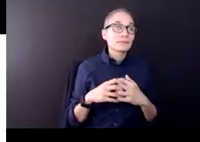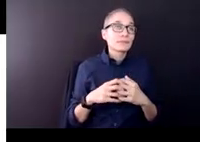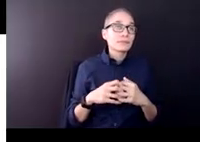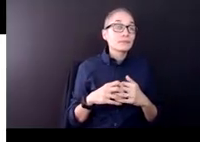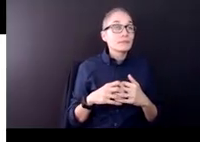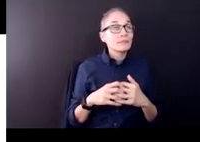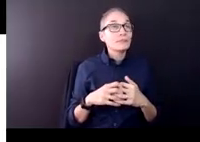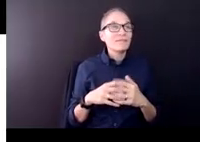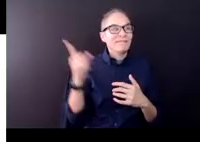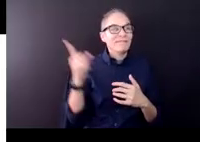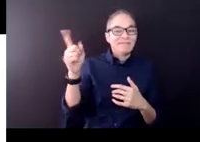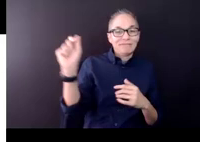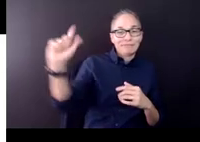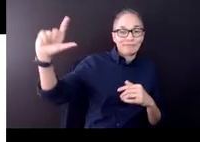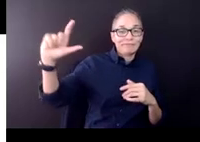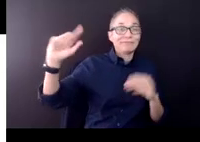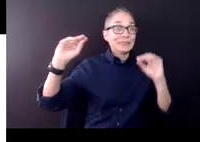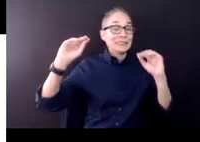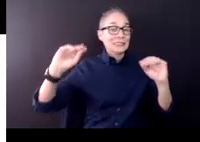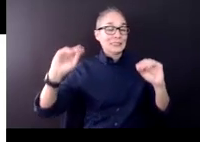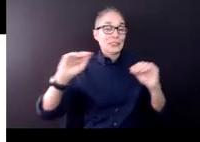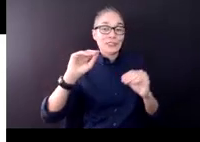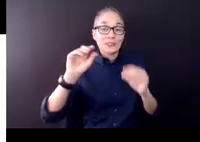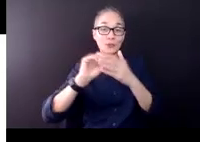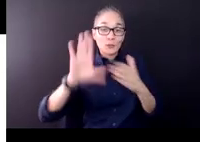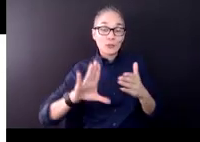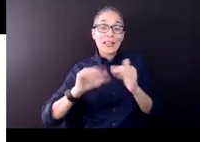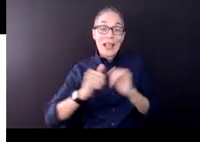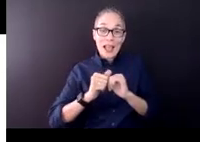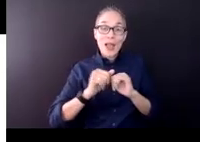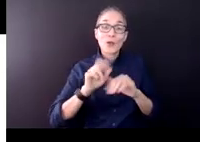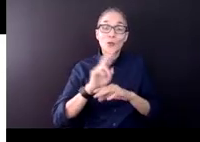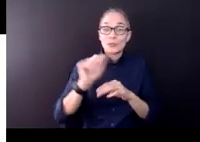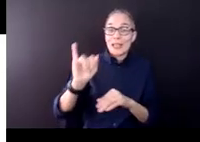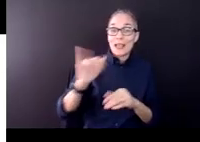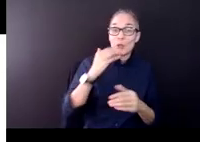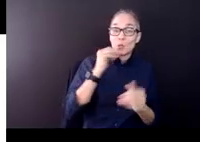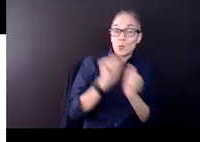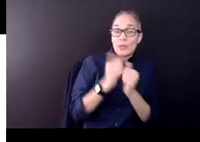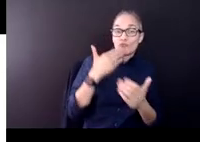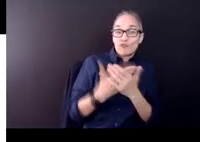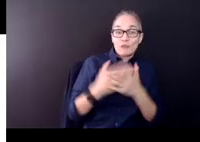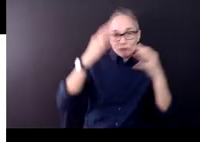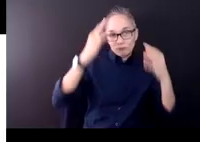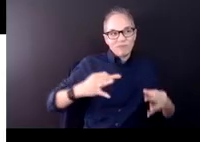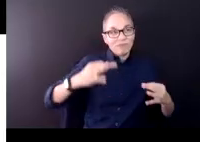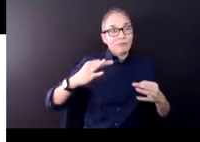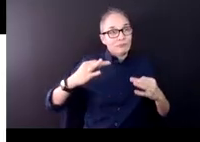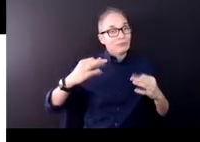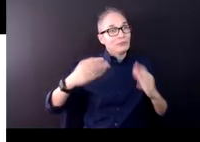To teach students how to use AI with discernment, it's important for them to see firsthand that AI can be